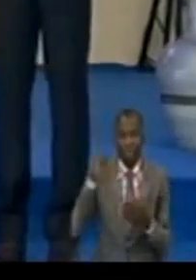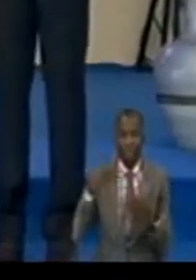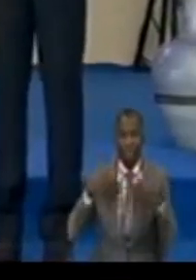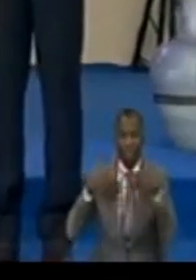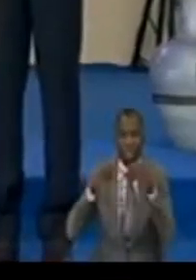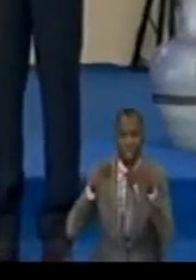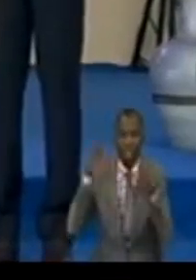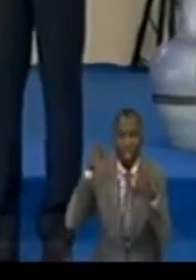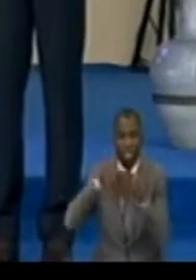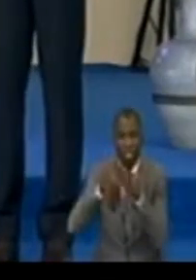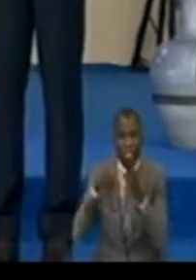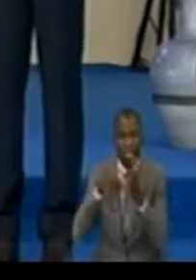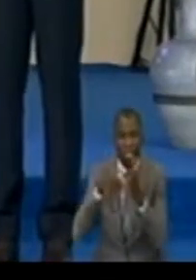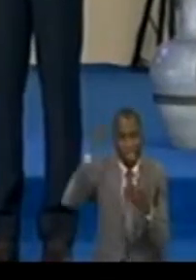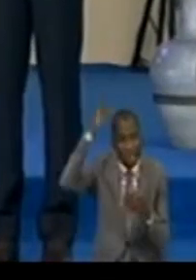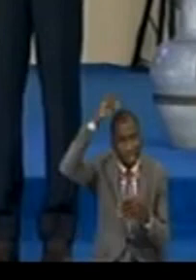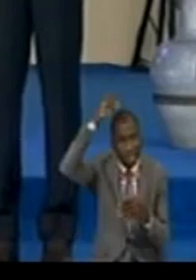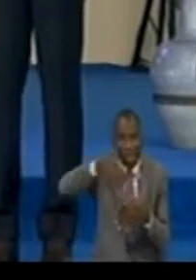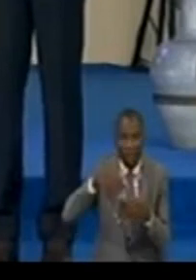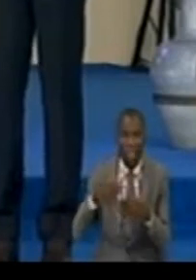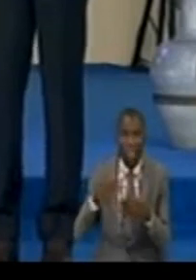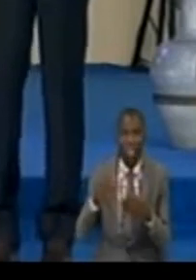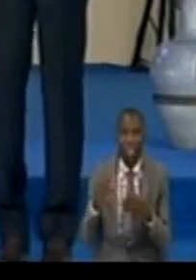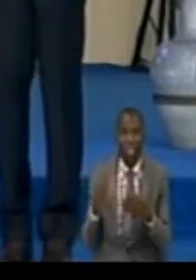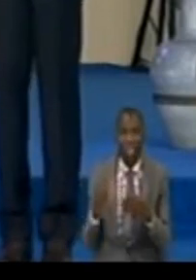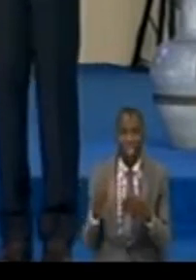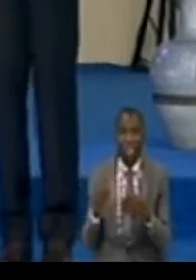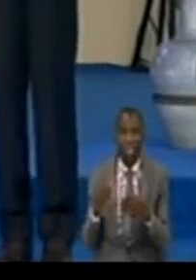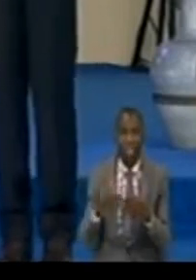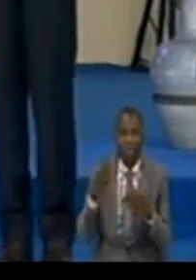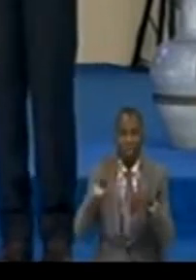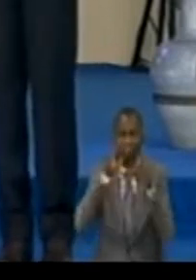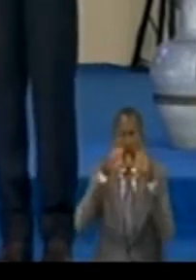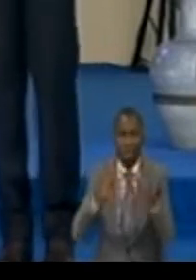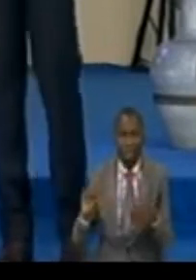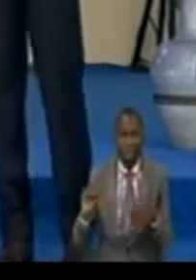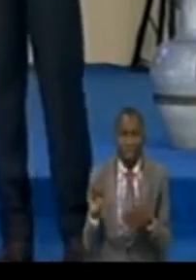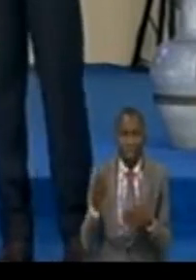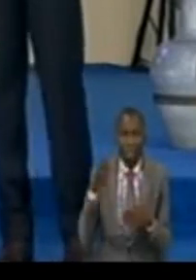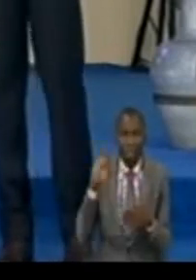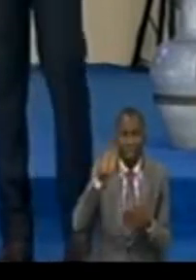of peptic ulcer disease of 3 years. Let's hear from.